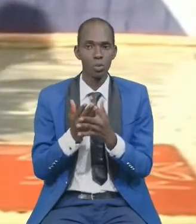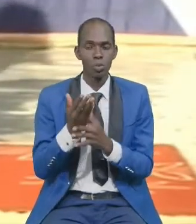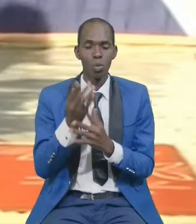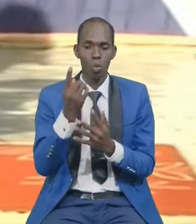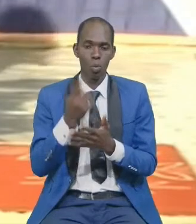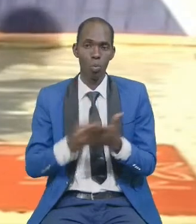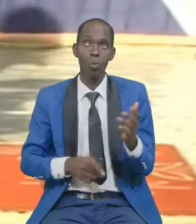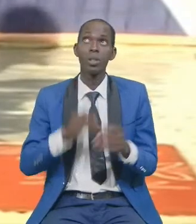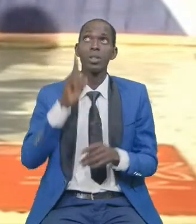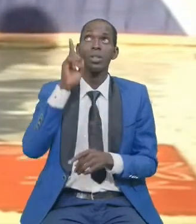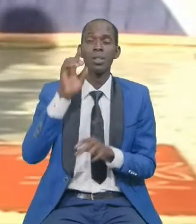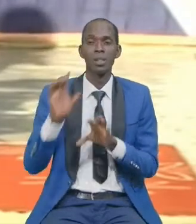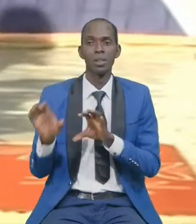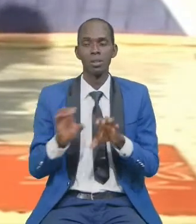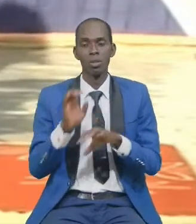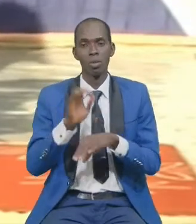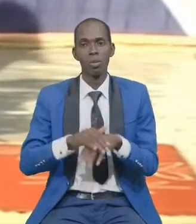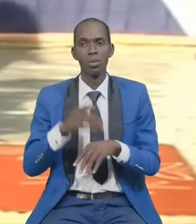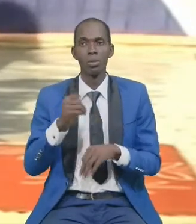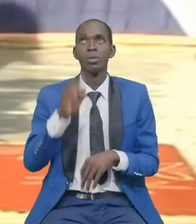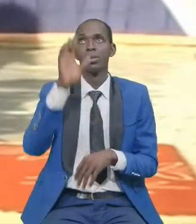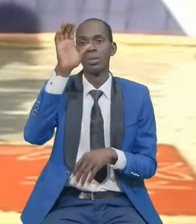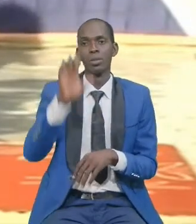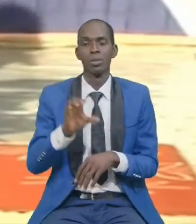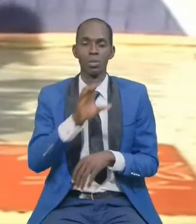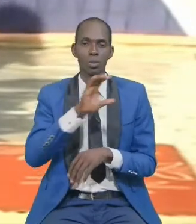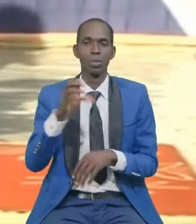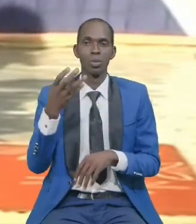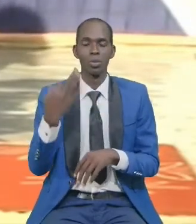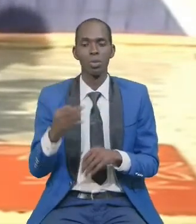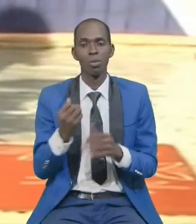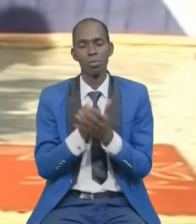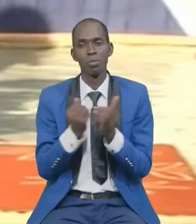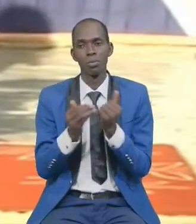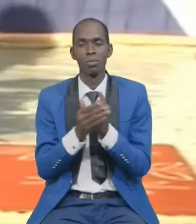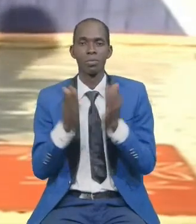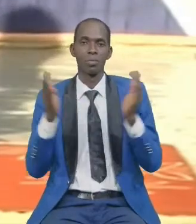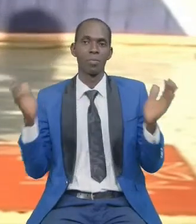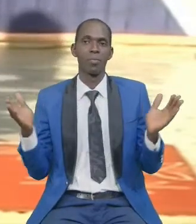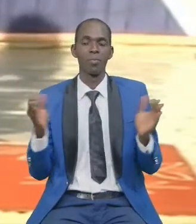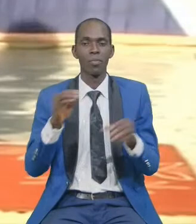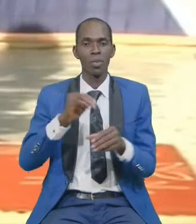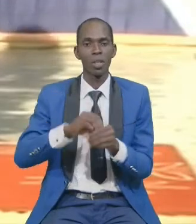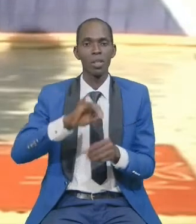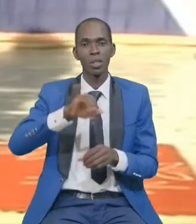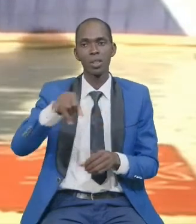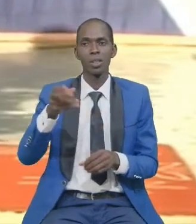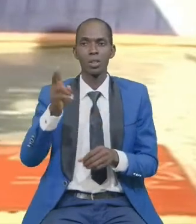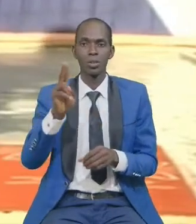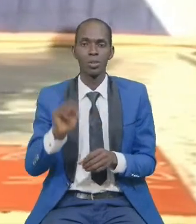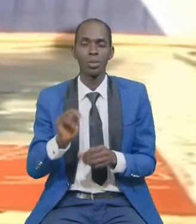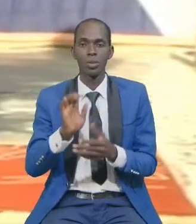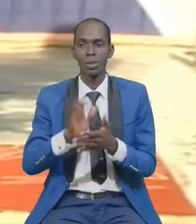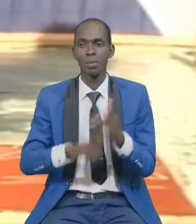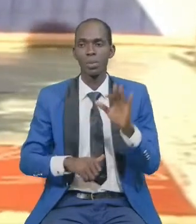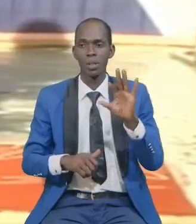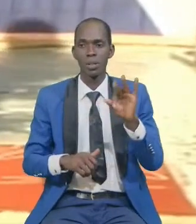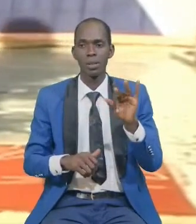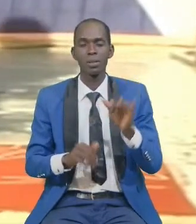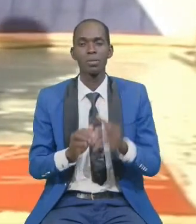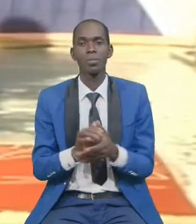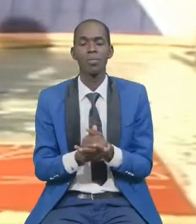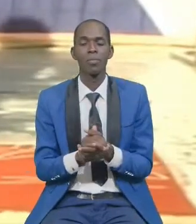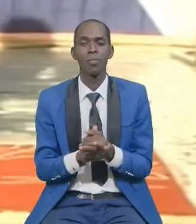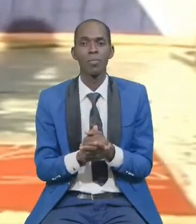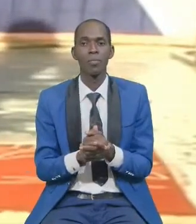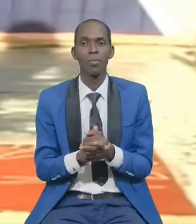he did on the cross of Calvary. John chapter 19,